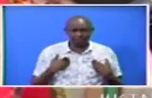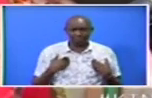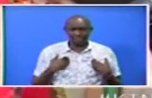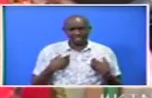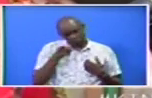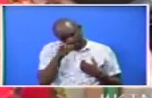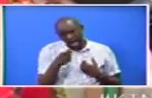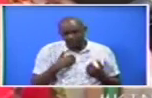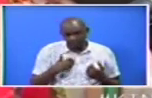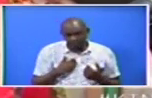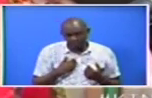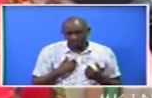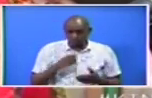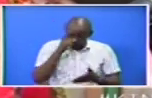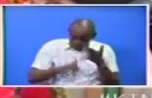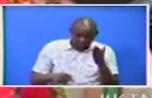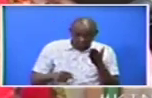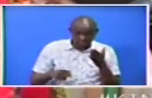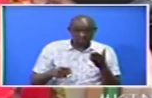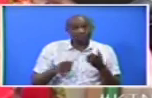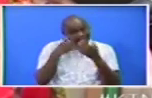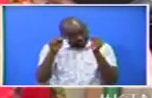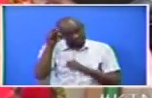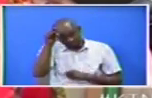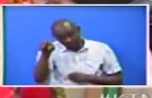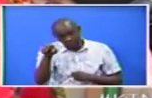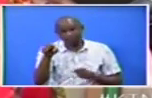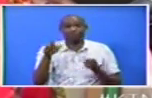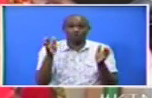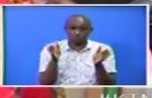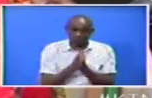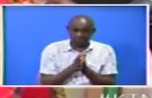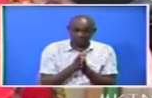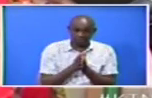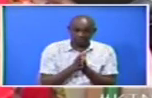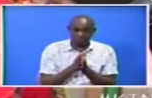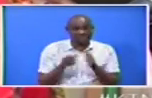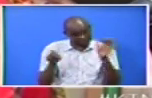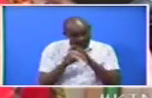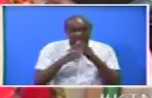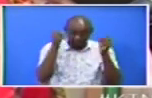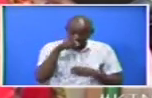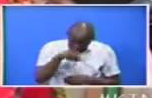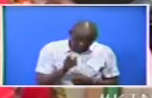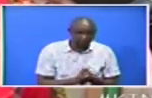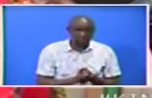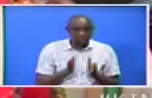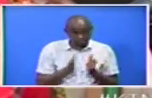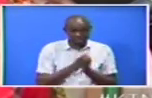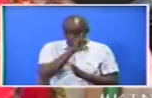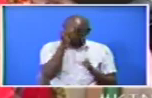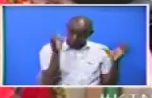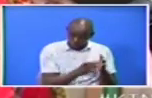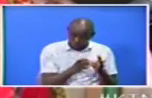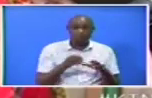interlink between what the president and the vice deputy president and the Jubilee team